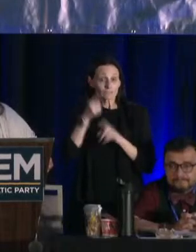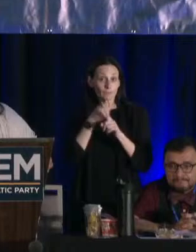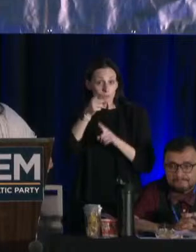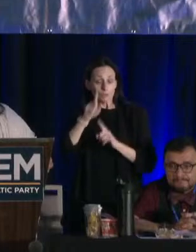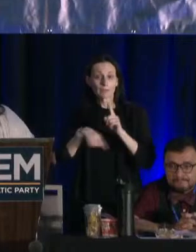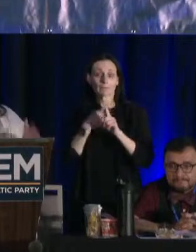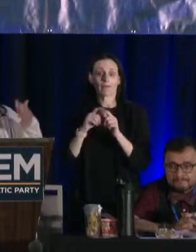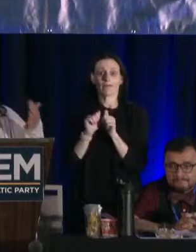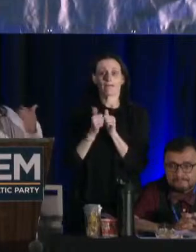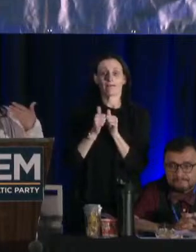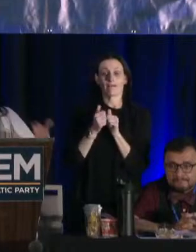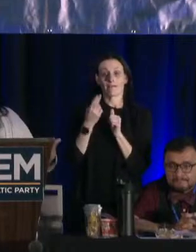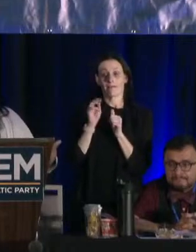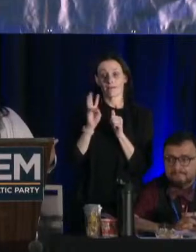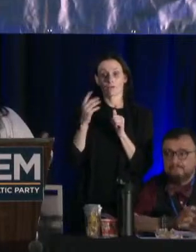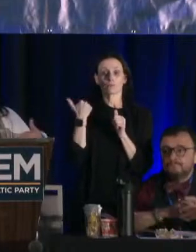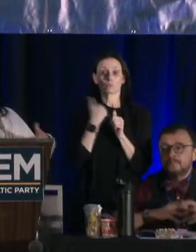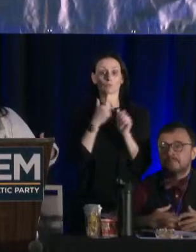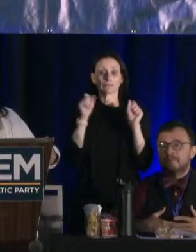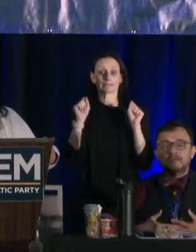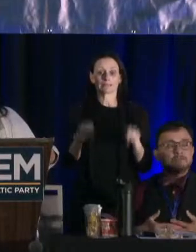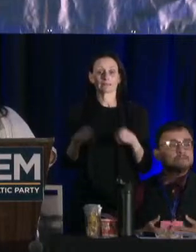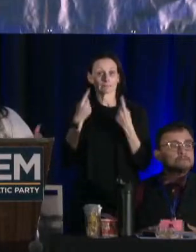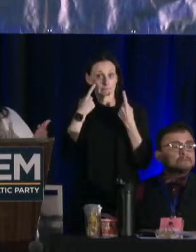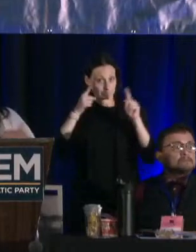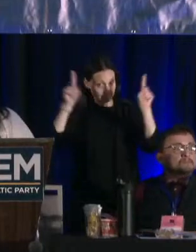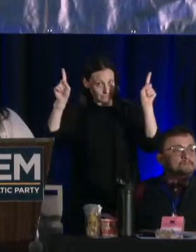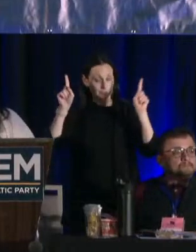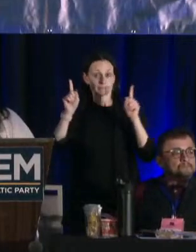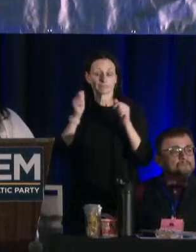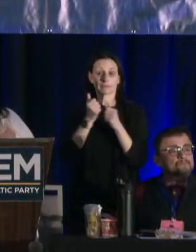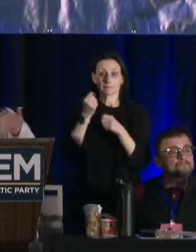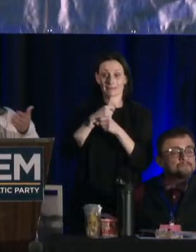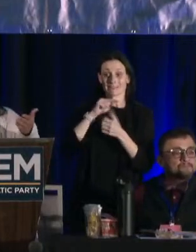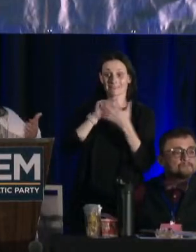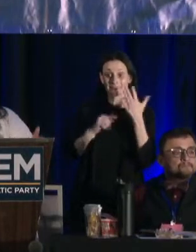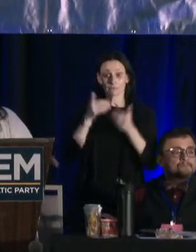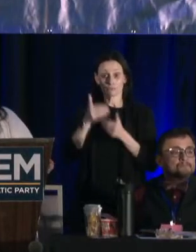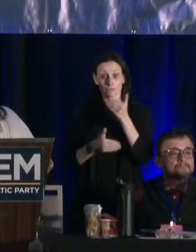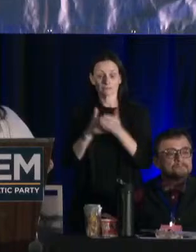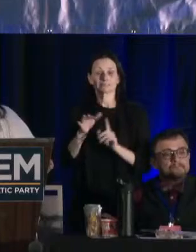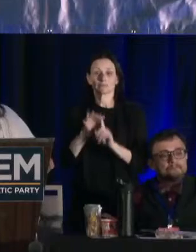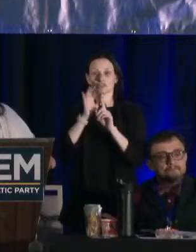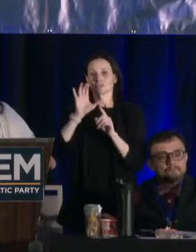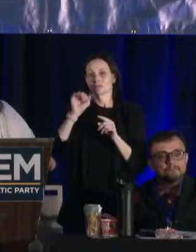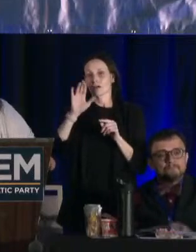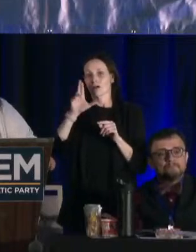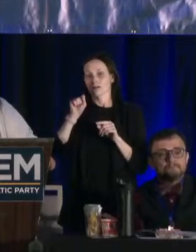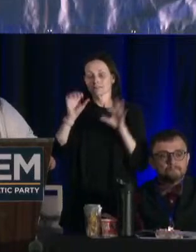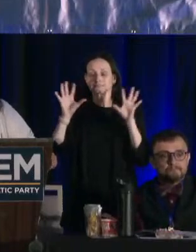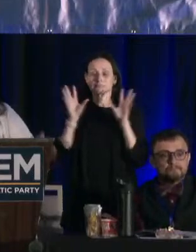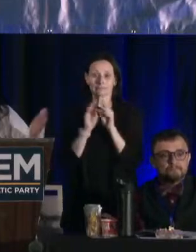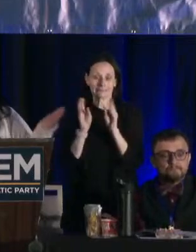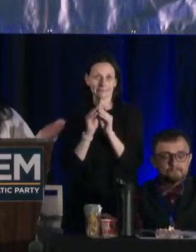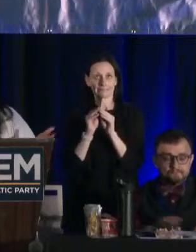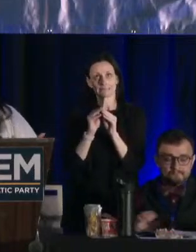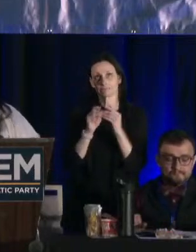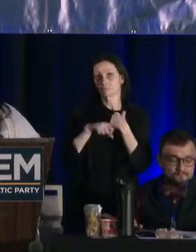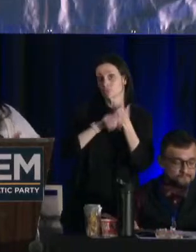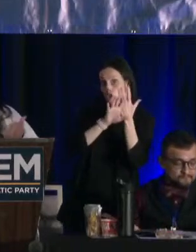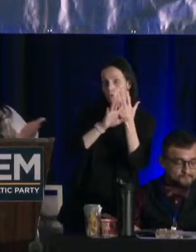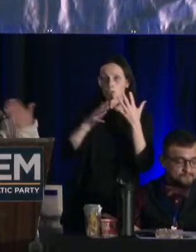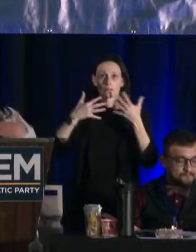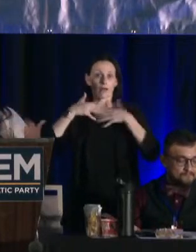on how we can successfully make some of these processes, especially caucus meetings,